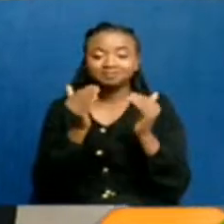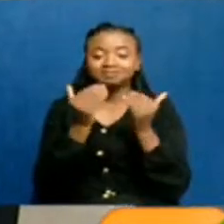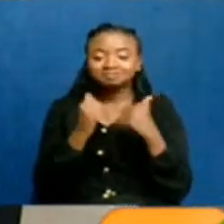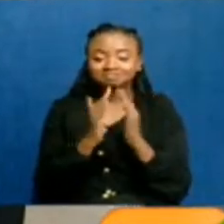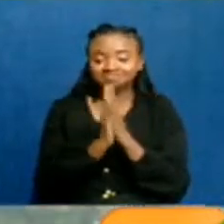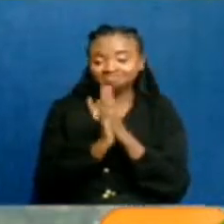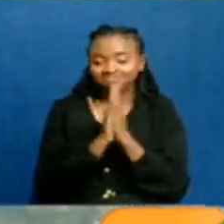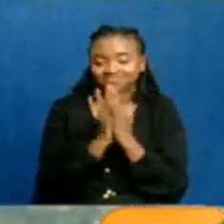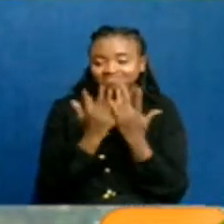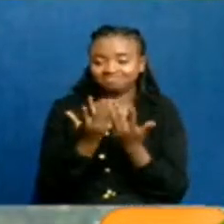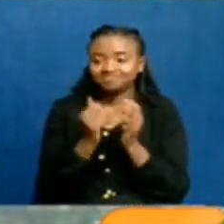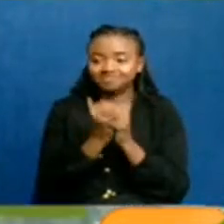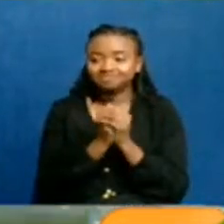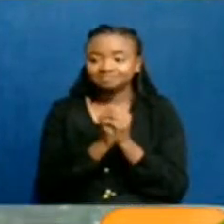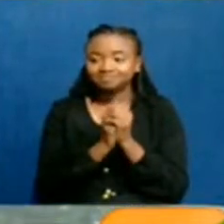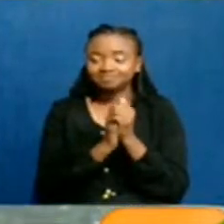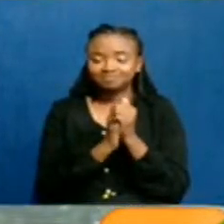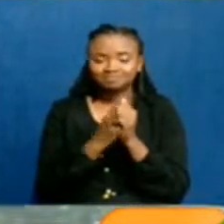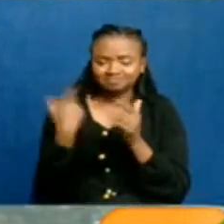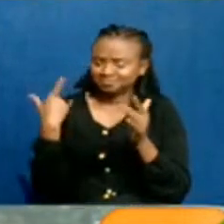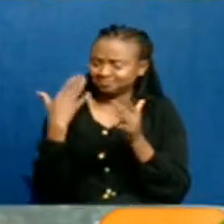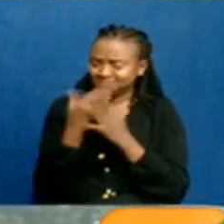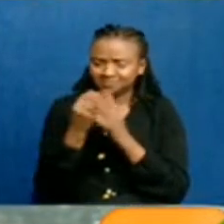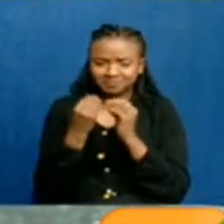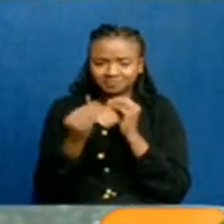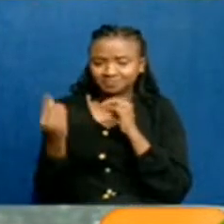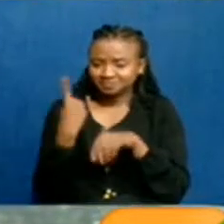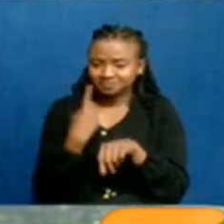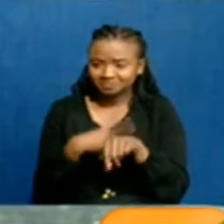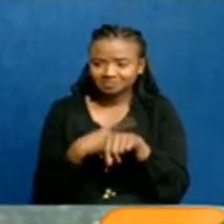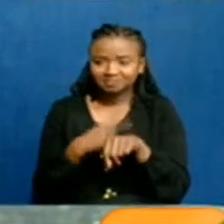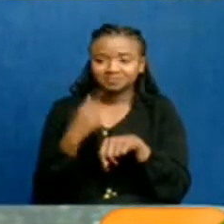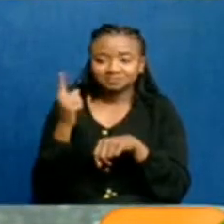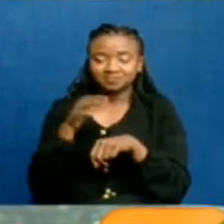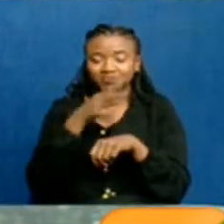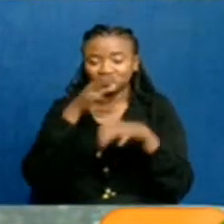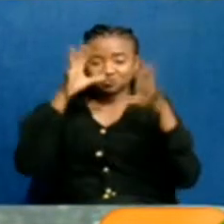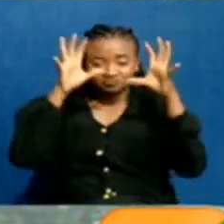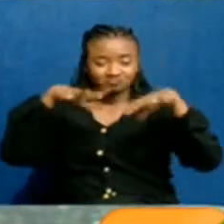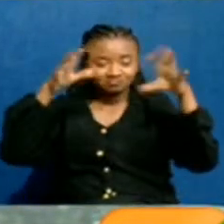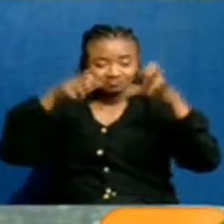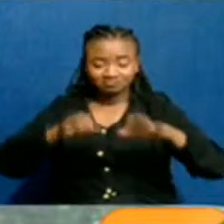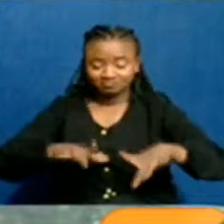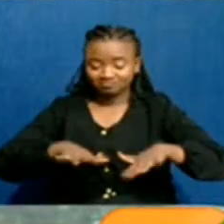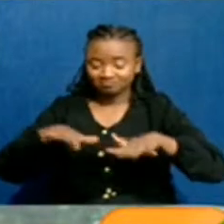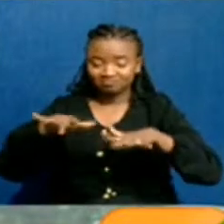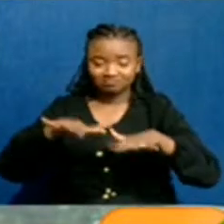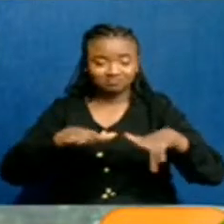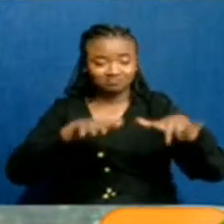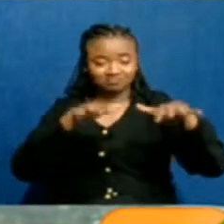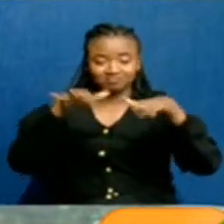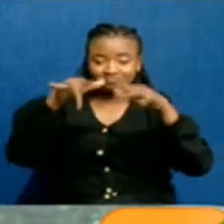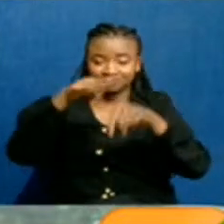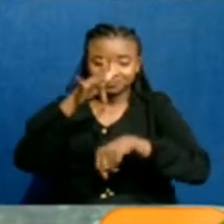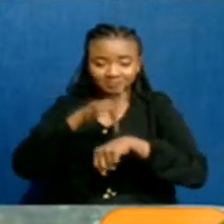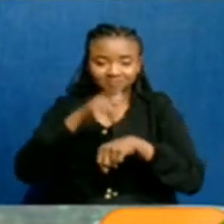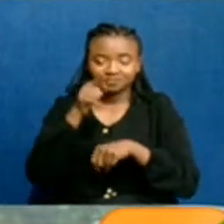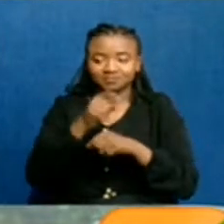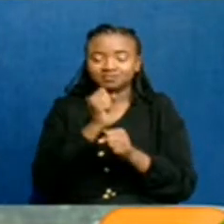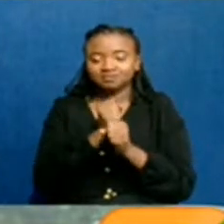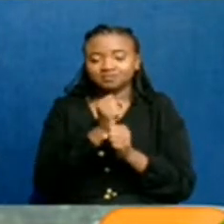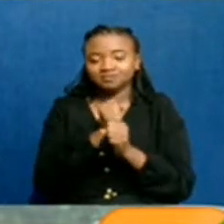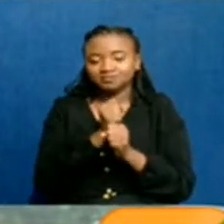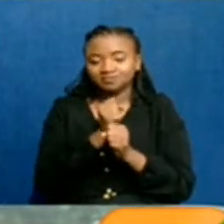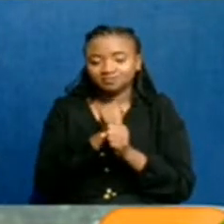Olive. For decades, water hyacinth has plagued Lake Victoria, choking its waters and crippling the fishing and